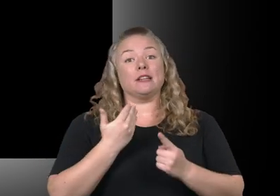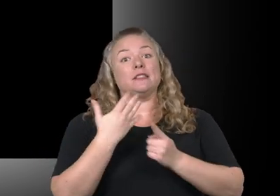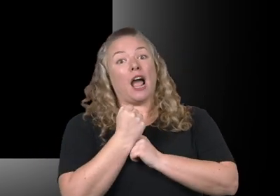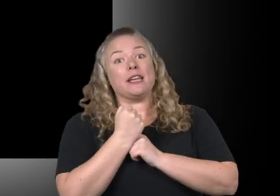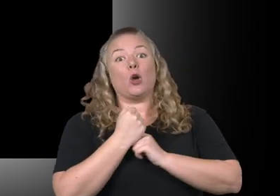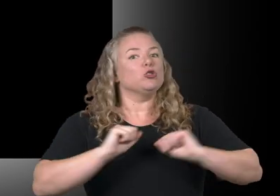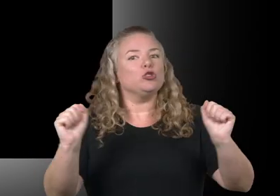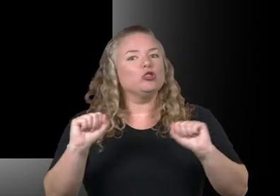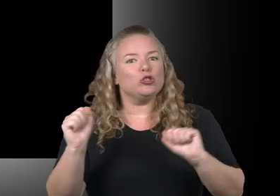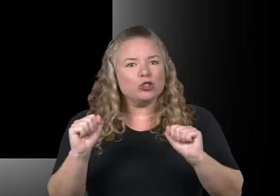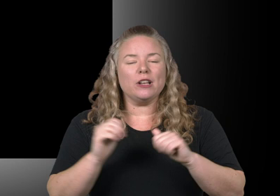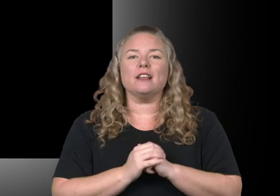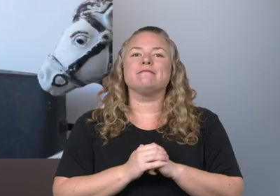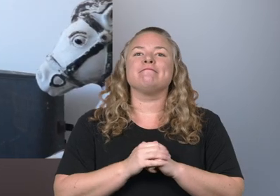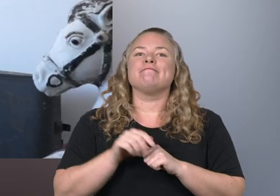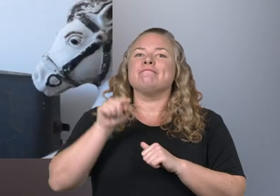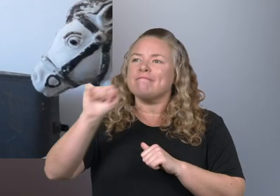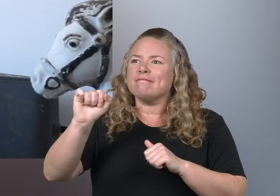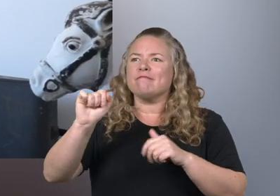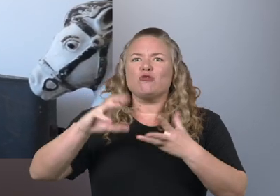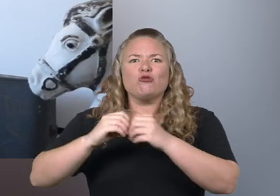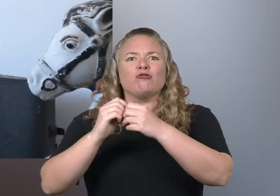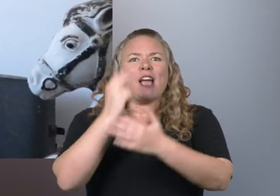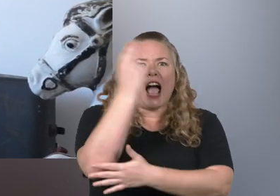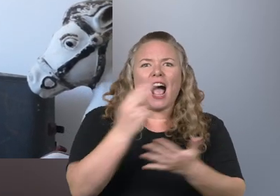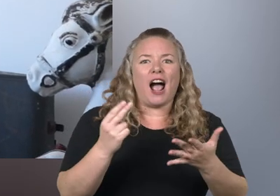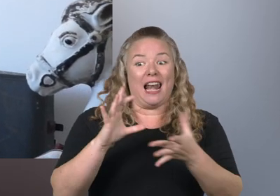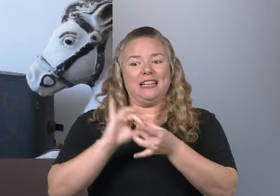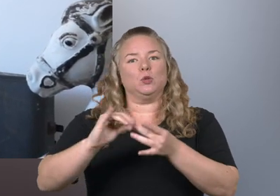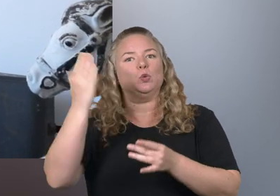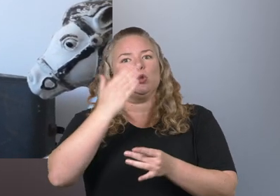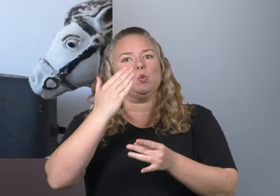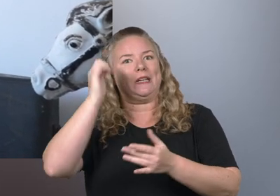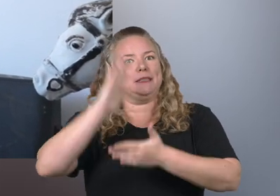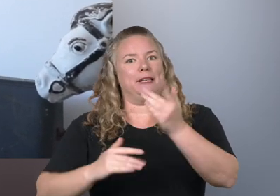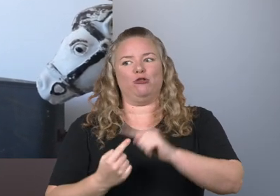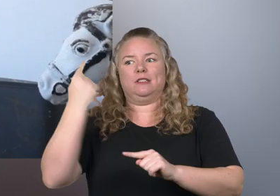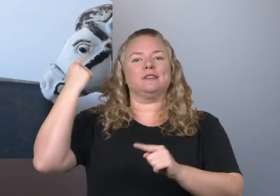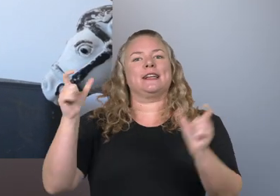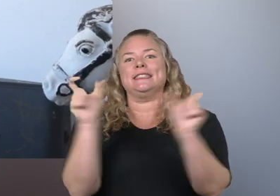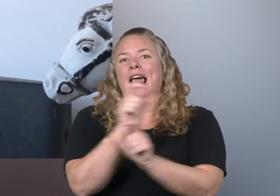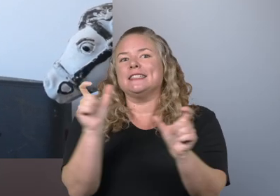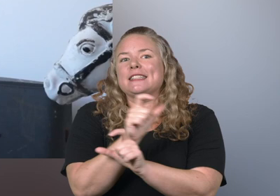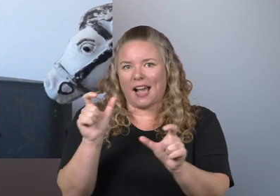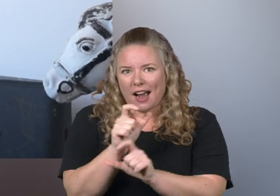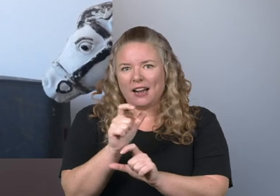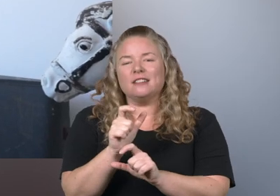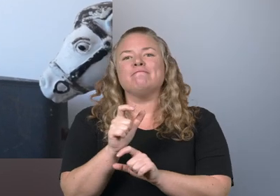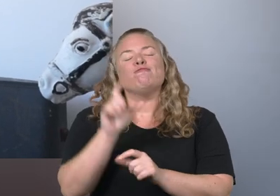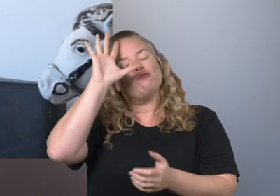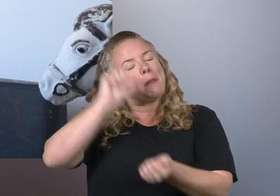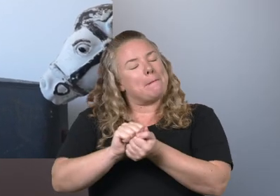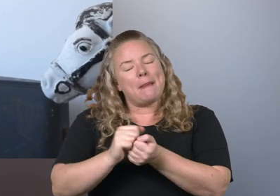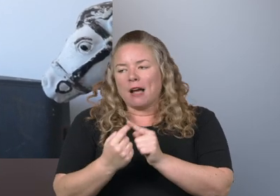And he also had made works around his school experiences of dyslexia. And I remember